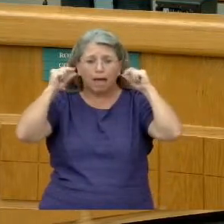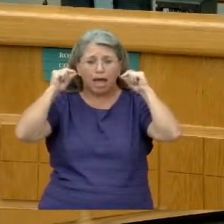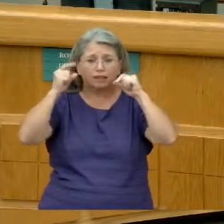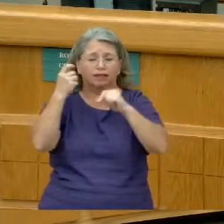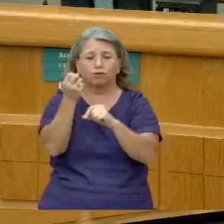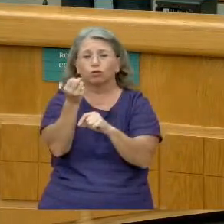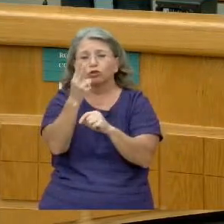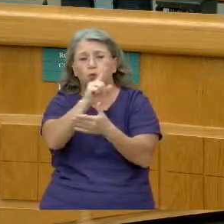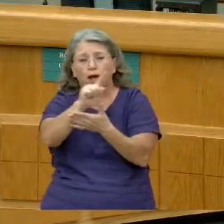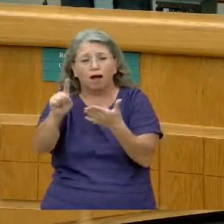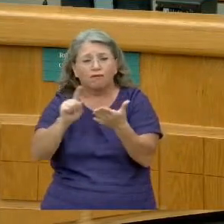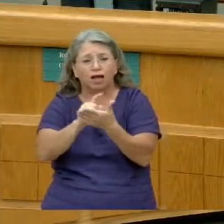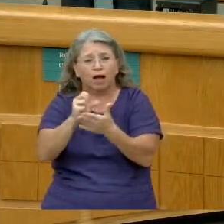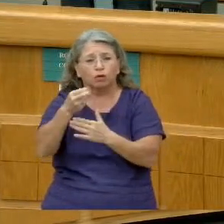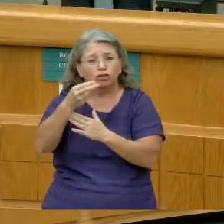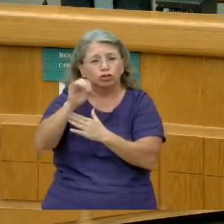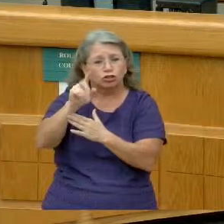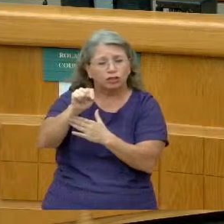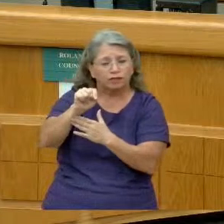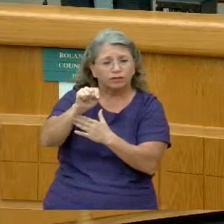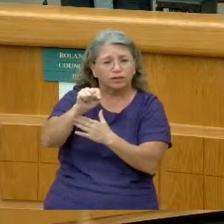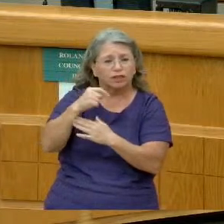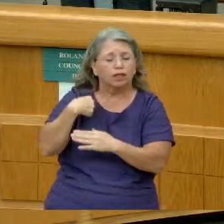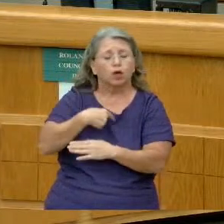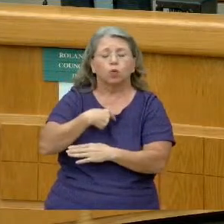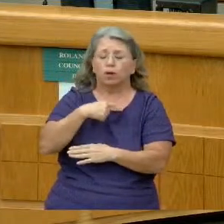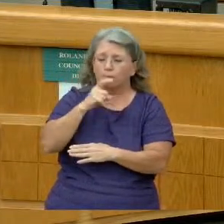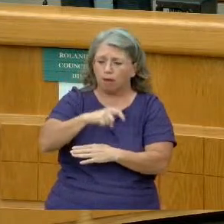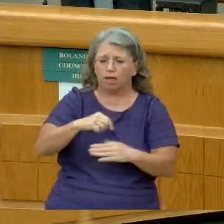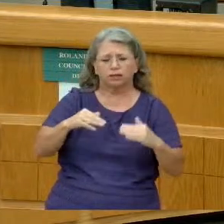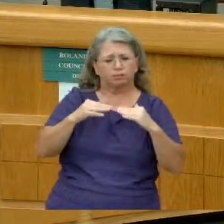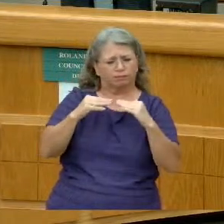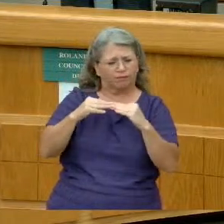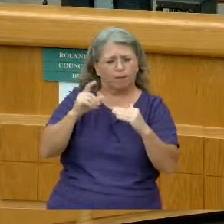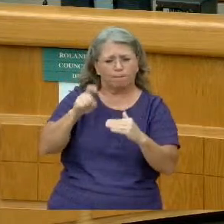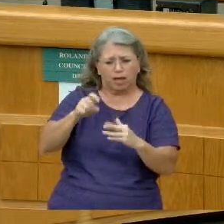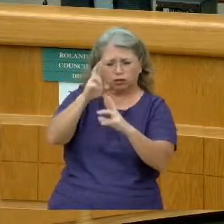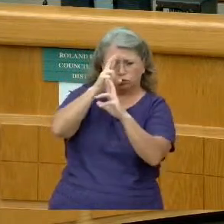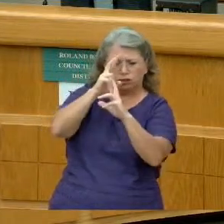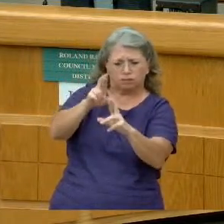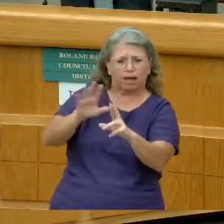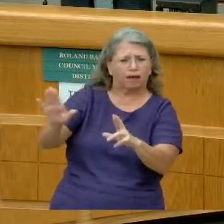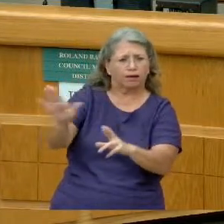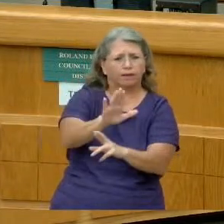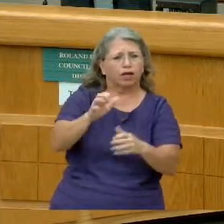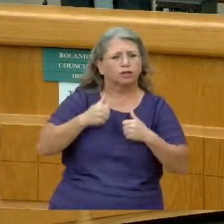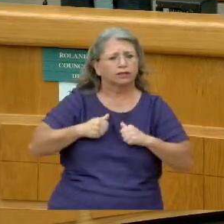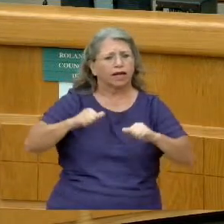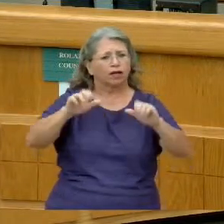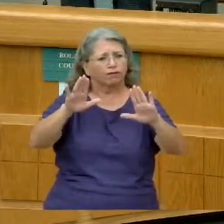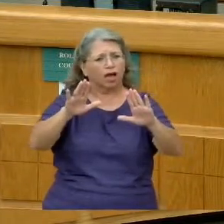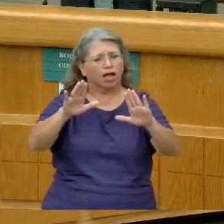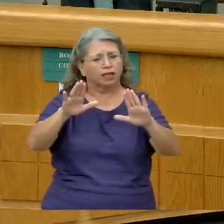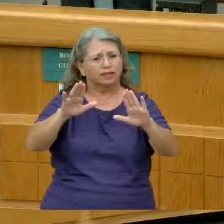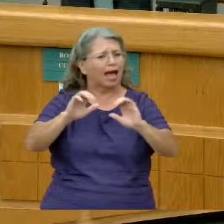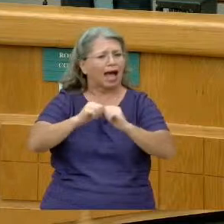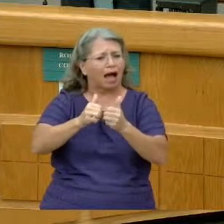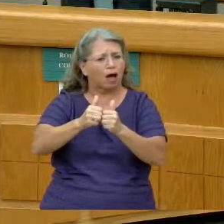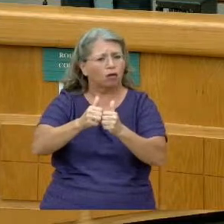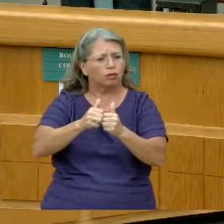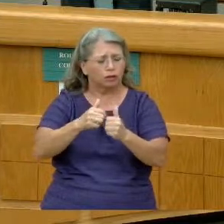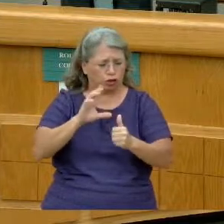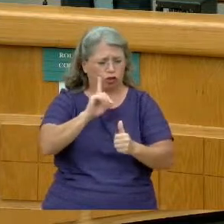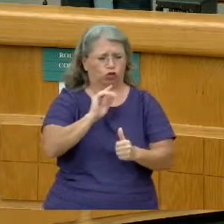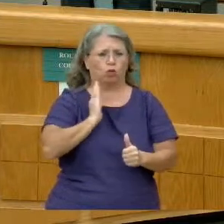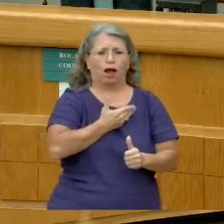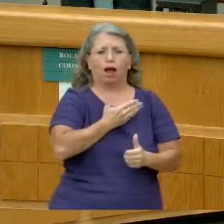only fair that we respect those sacrifices and follow best practices to ensure that we do our part. On that